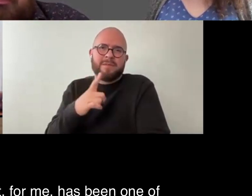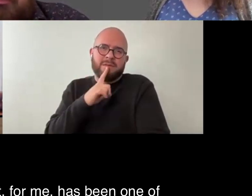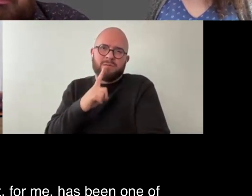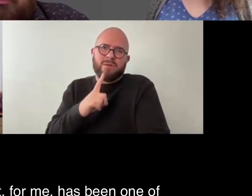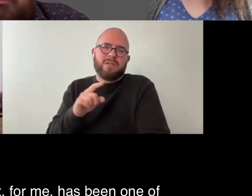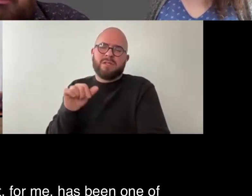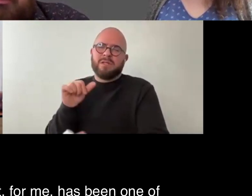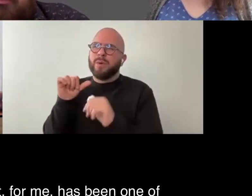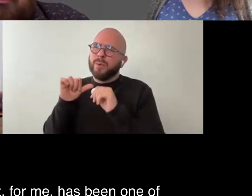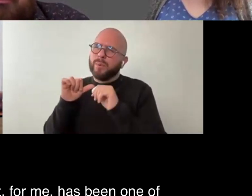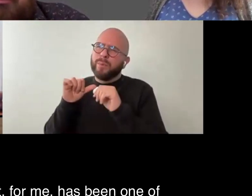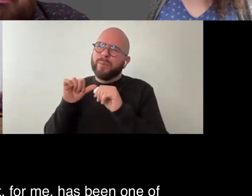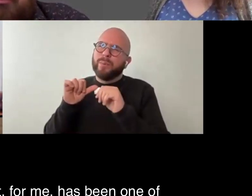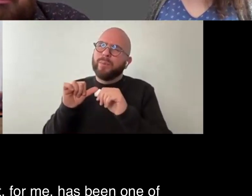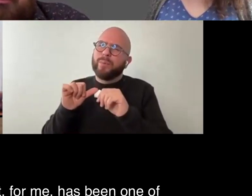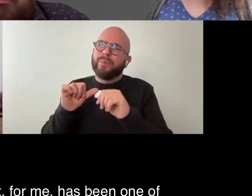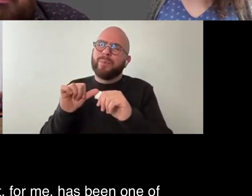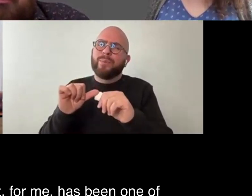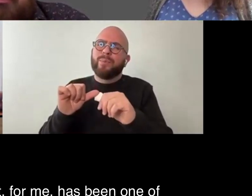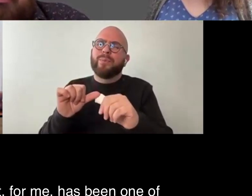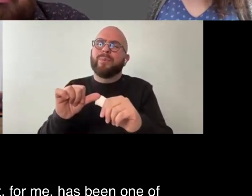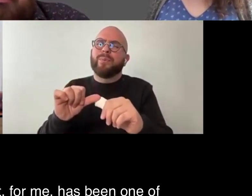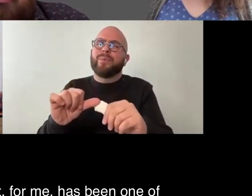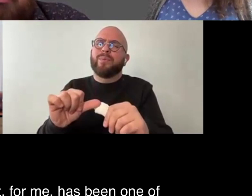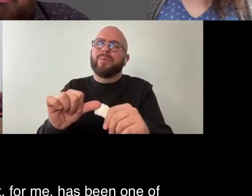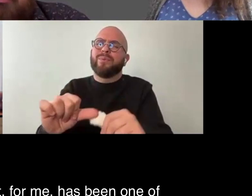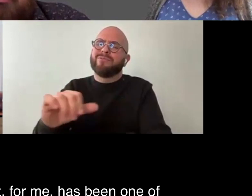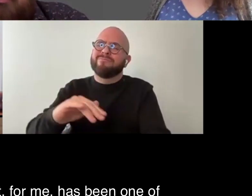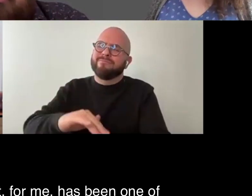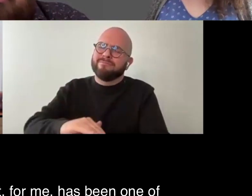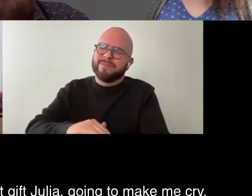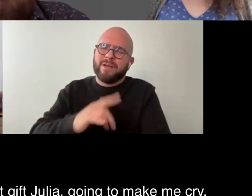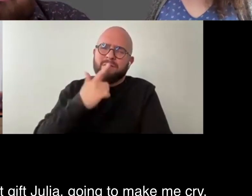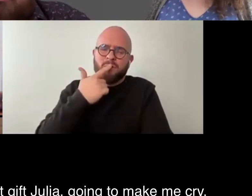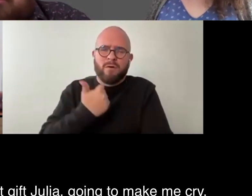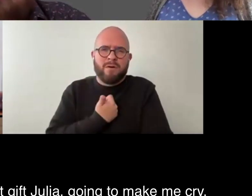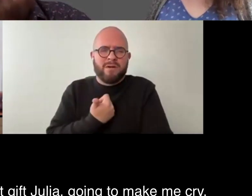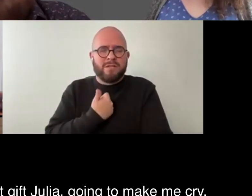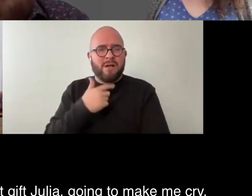touchstones of my own spiritual practice.